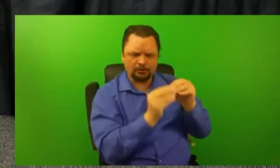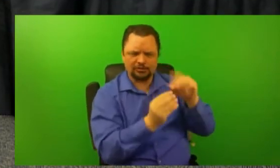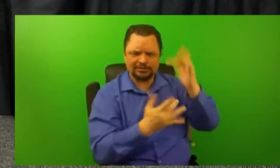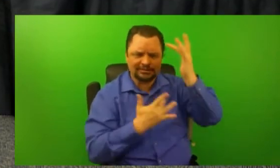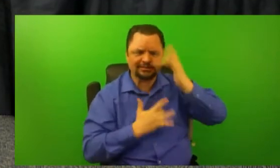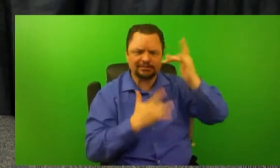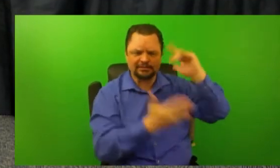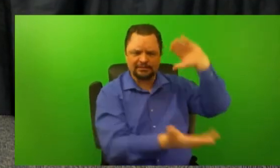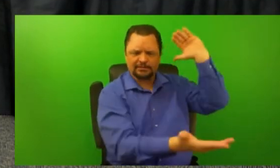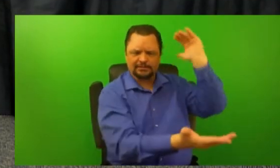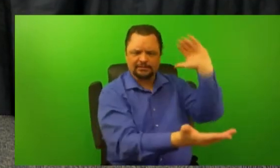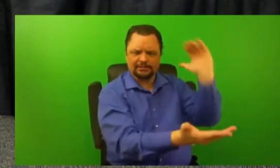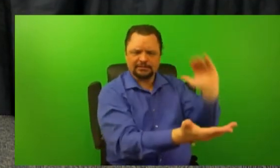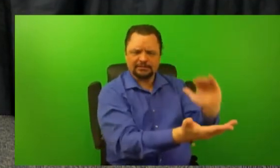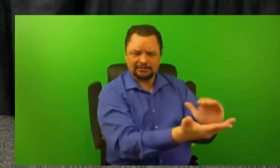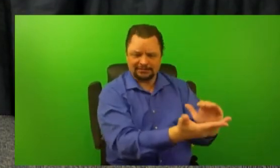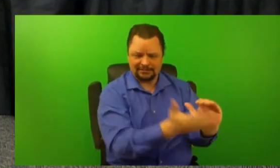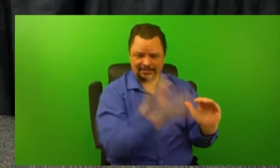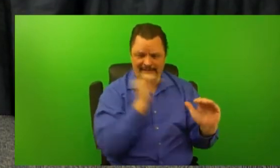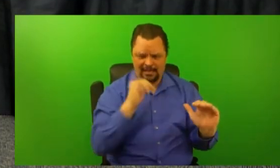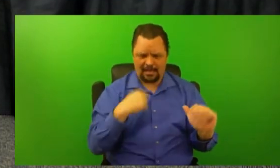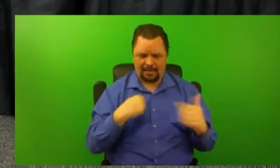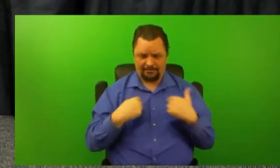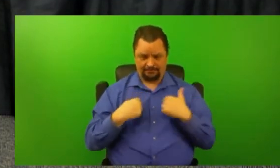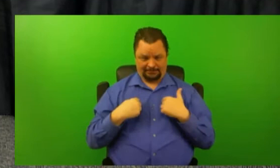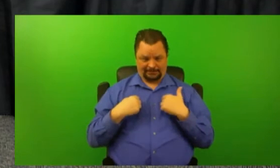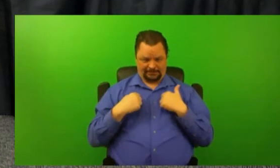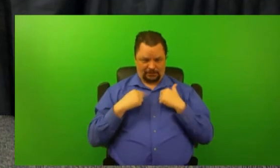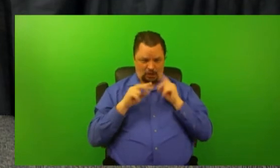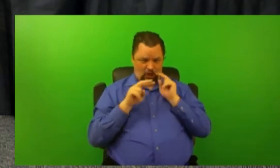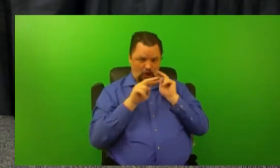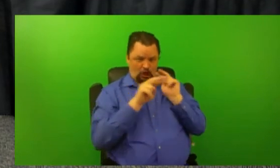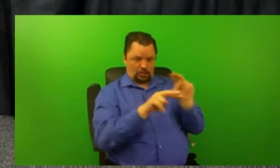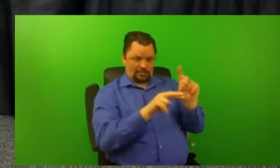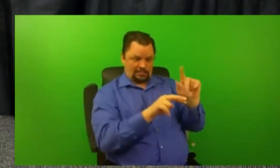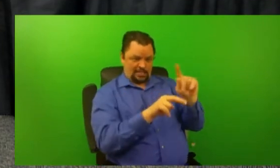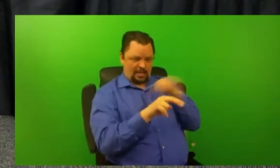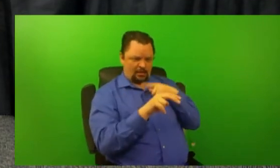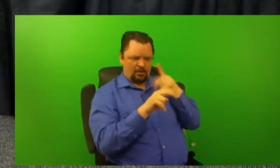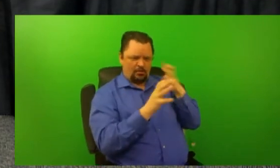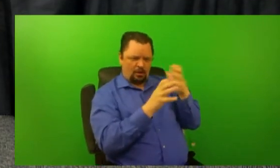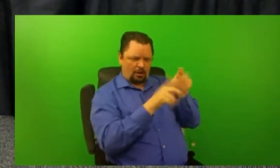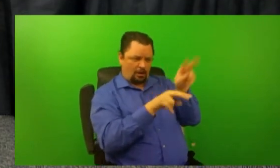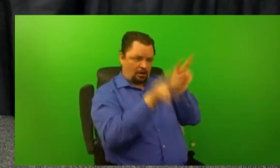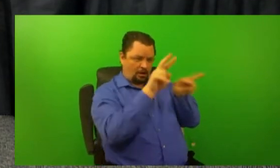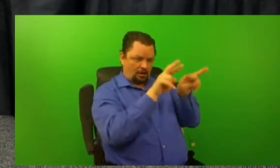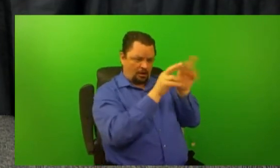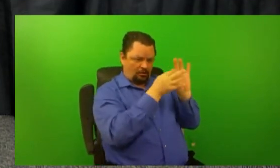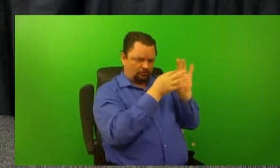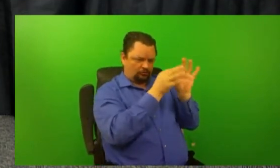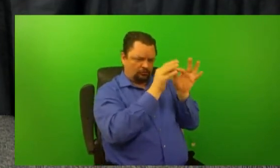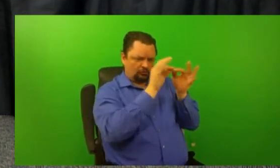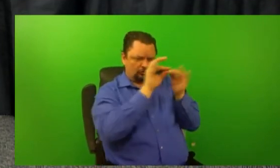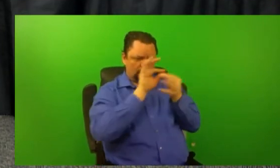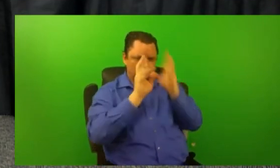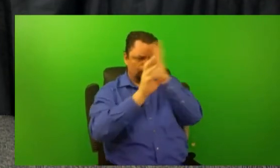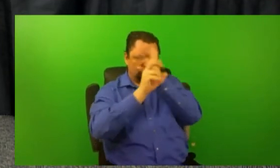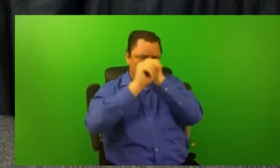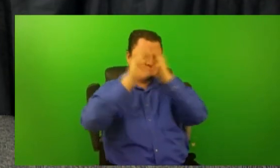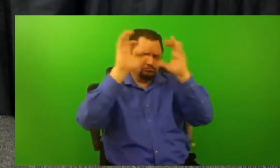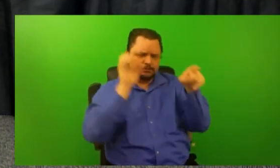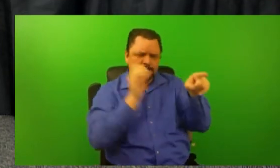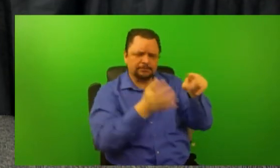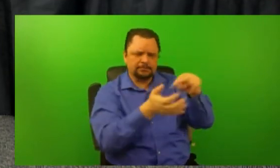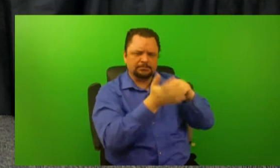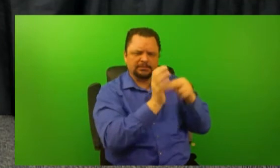gives, interpreting the current data from the setting of previous data for